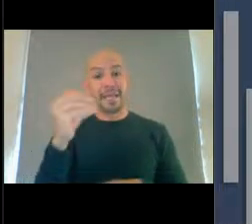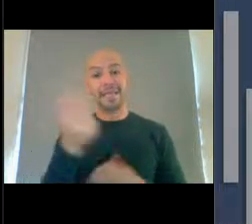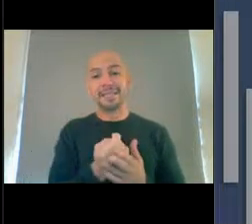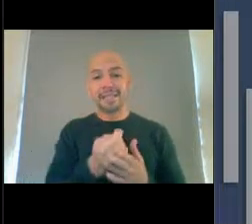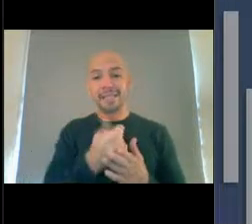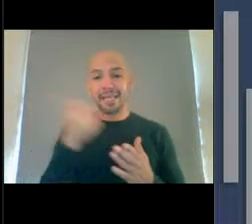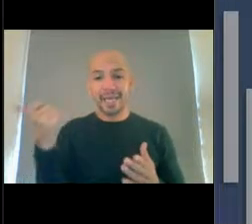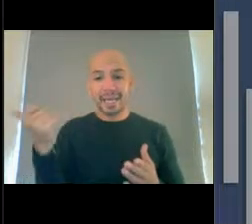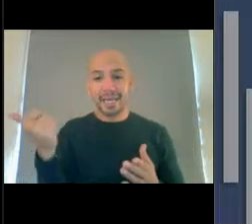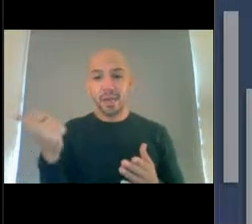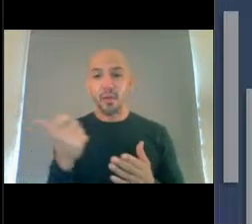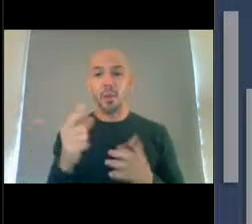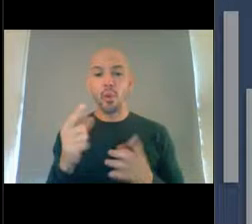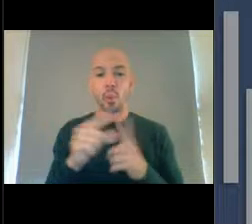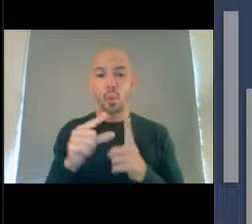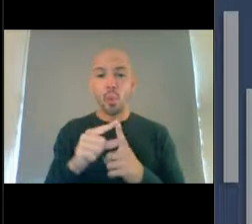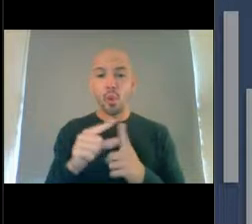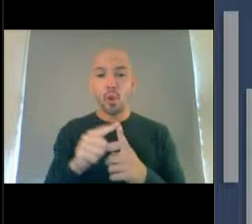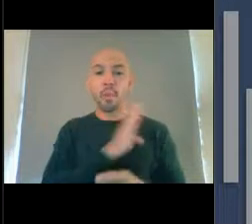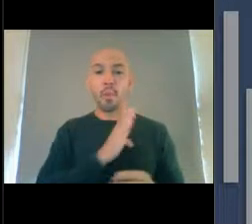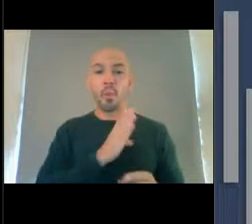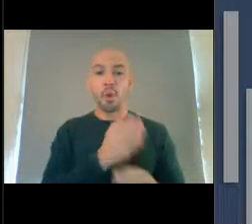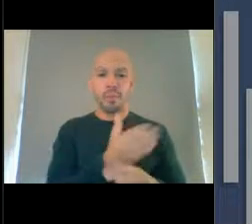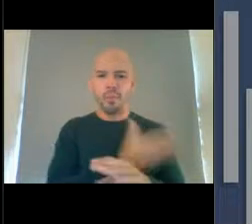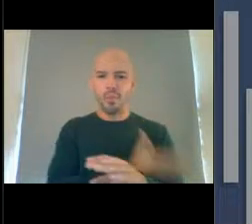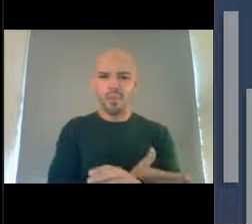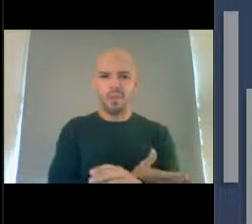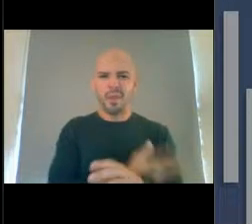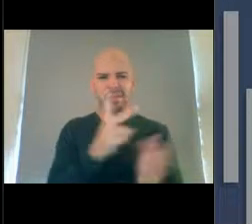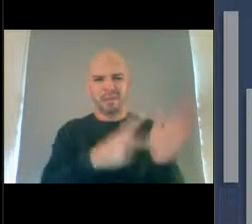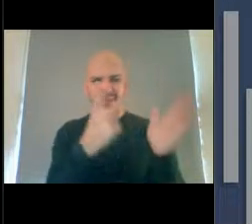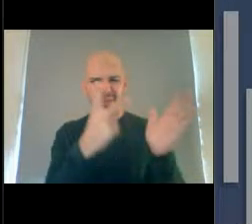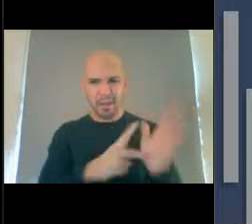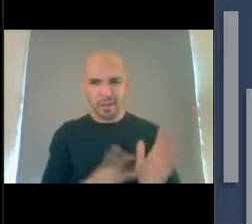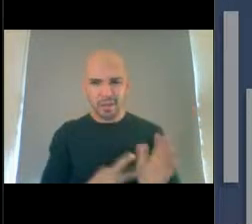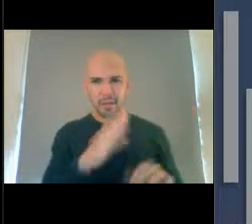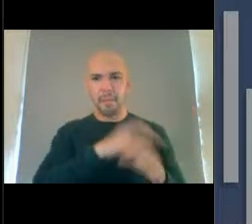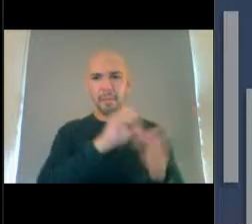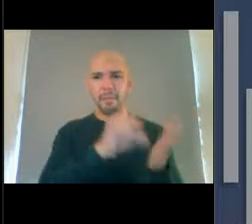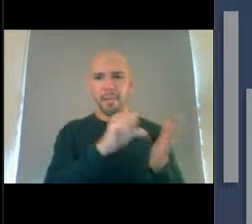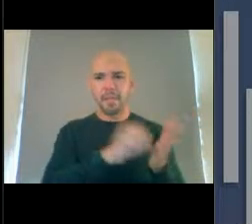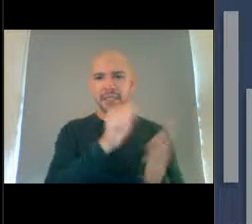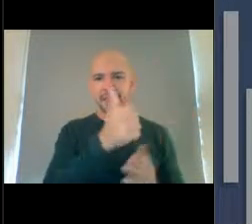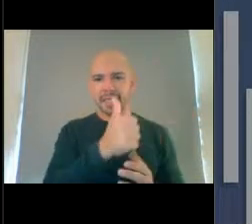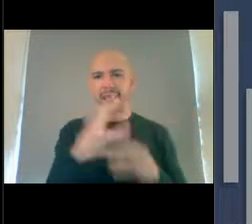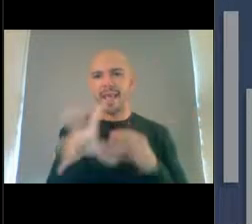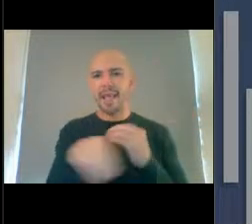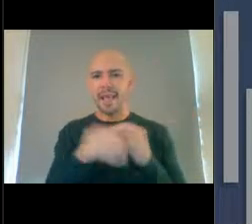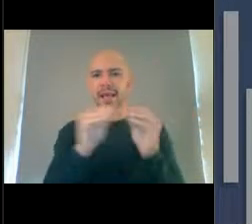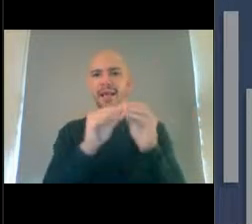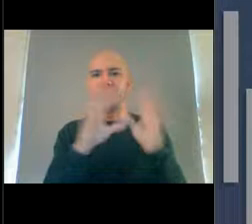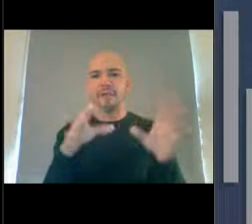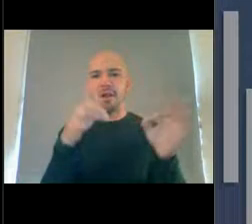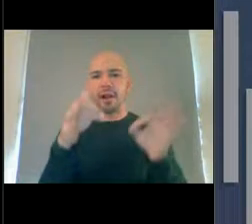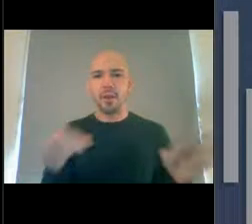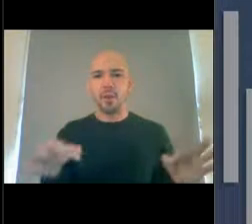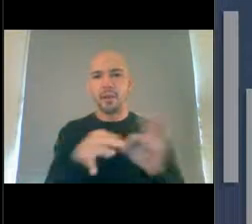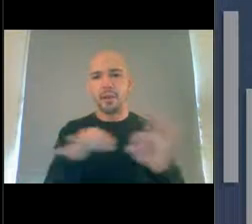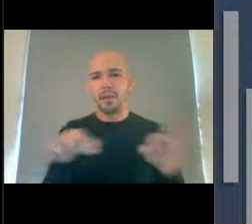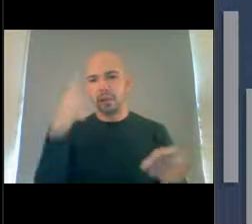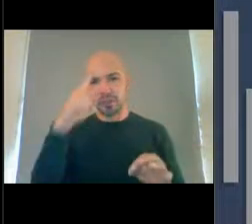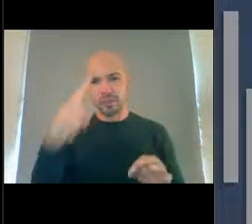on page 10 adding clarifying language about eligible projects on page 10 adding language that nepa clearance may be